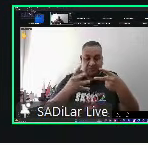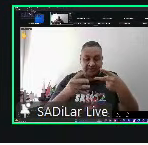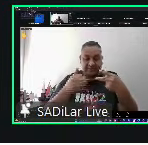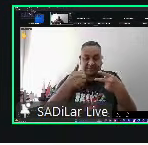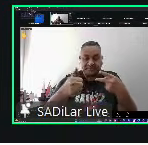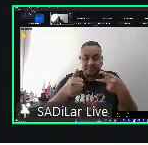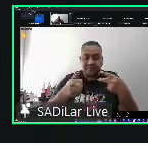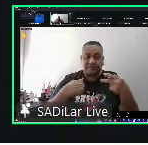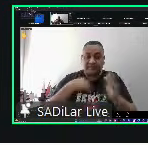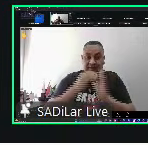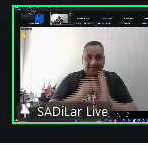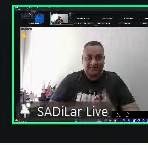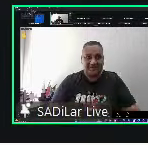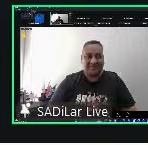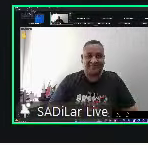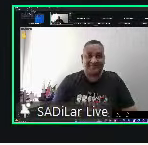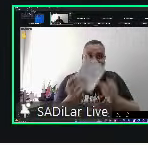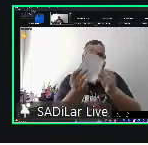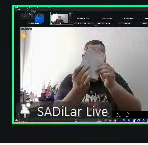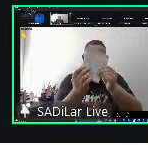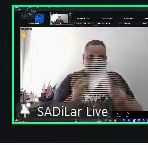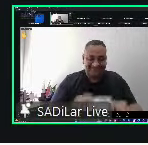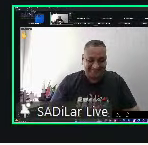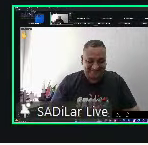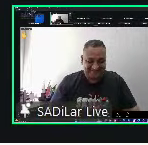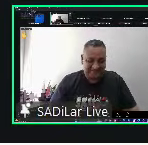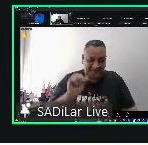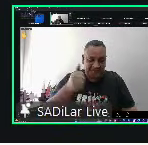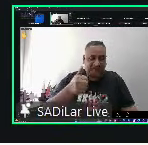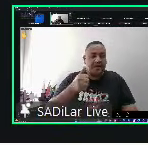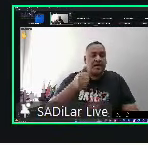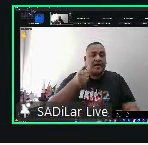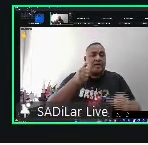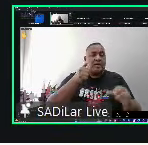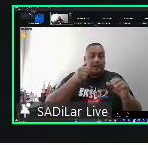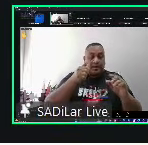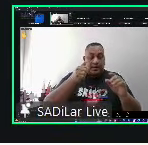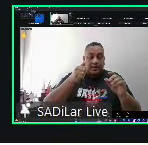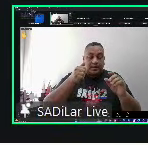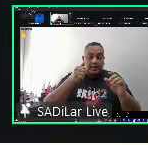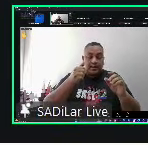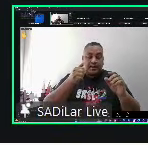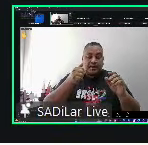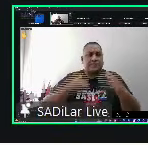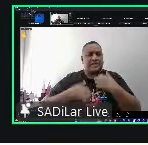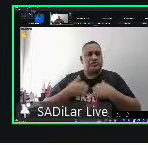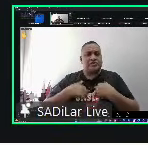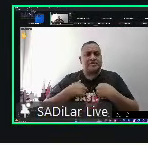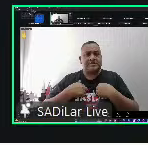interesting, both presentations. I've made notes.